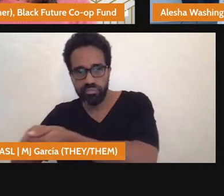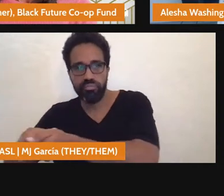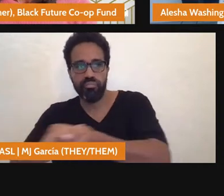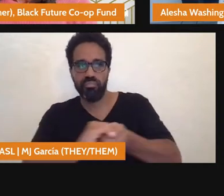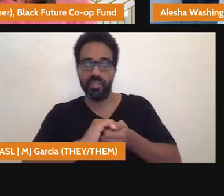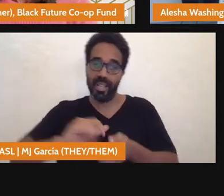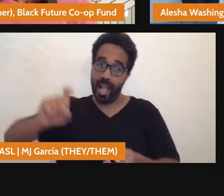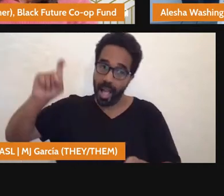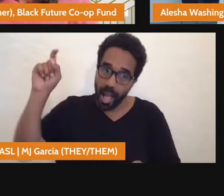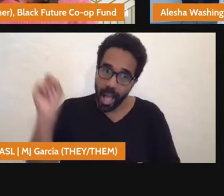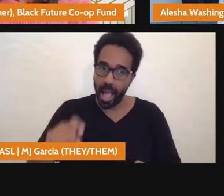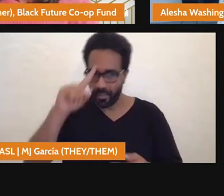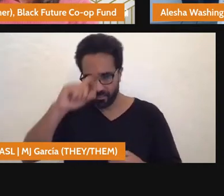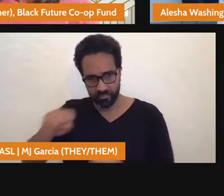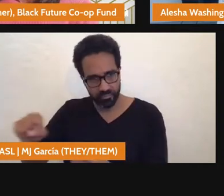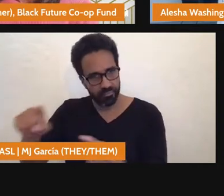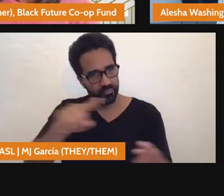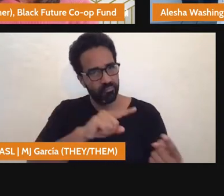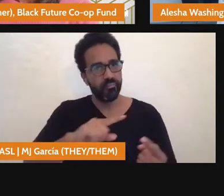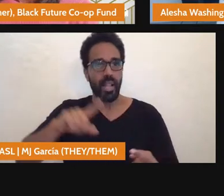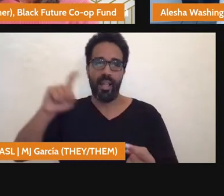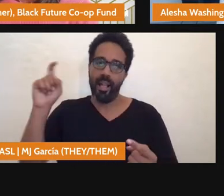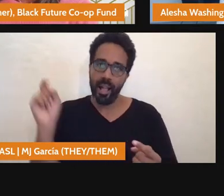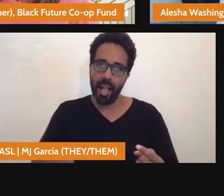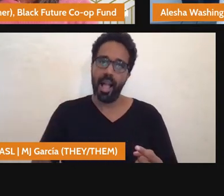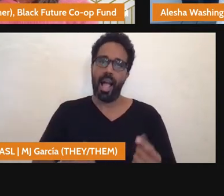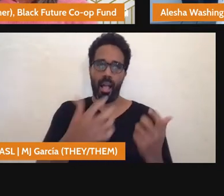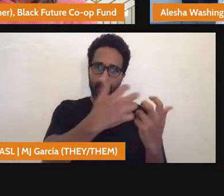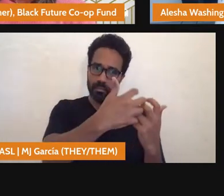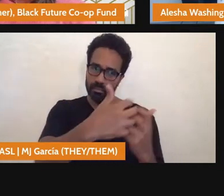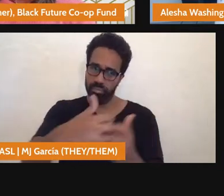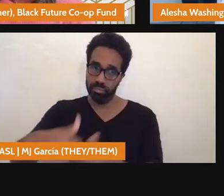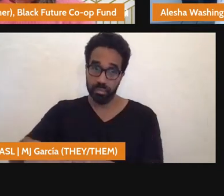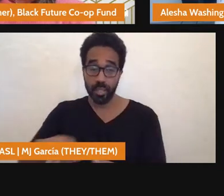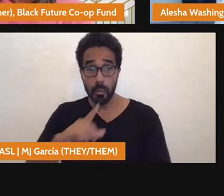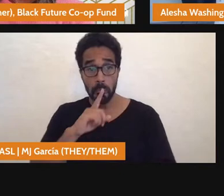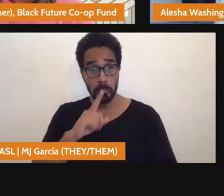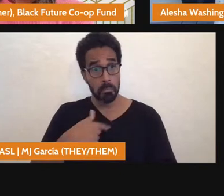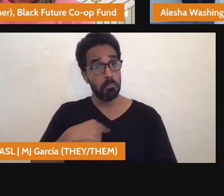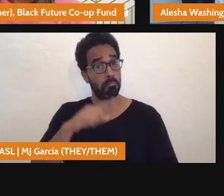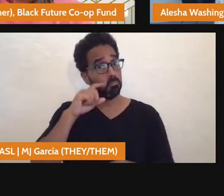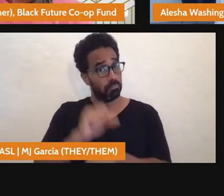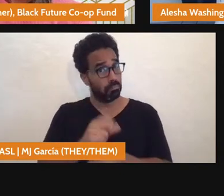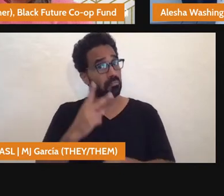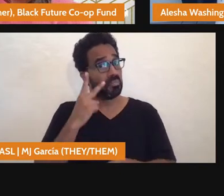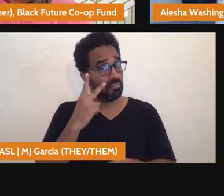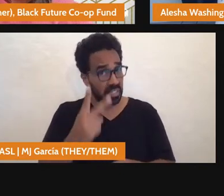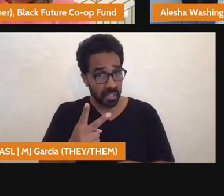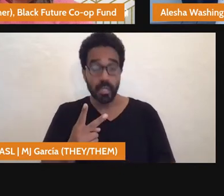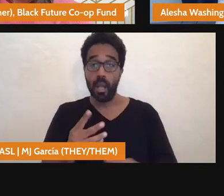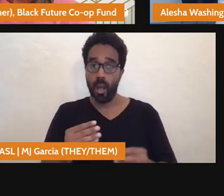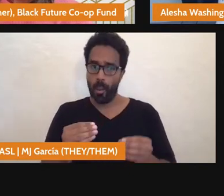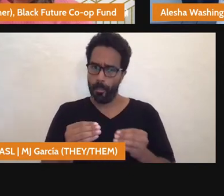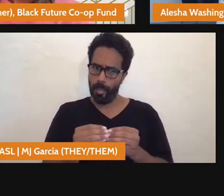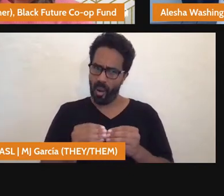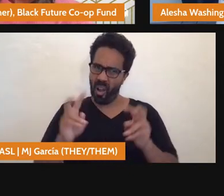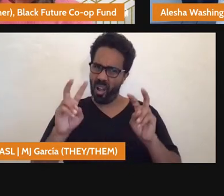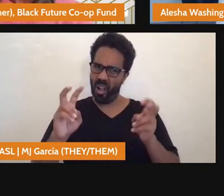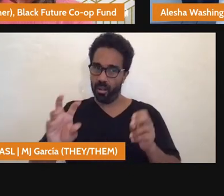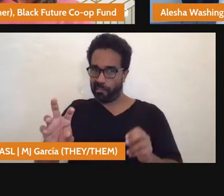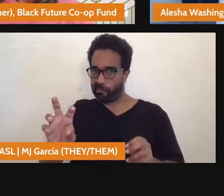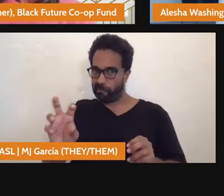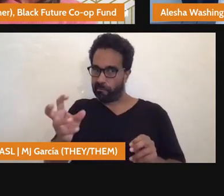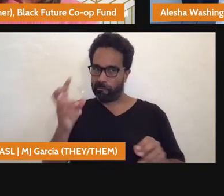really, as you say, Shona, seeing that some of our voices are really starting to get louder, that's really